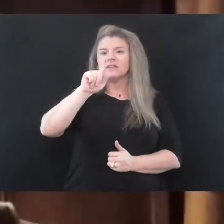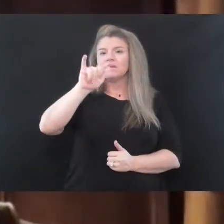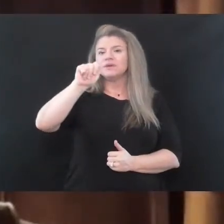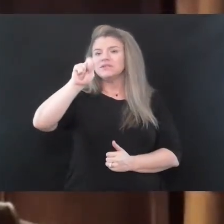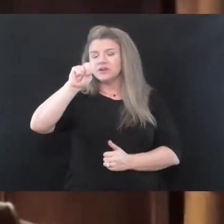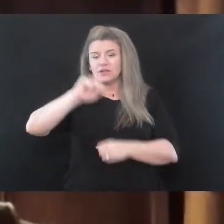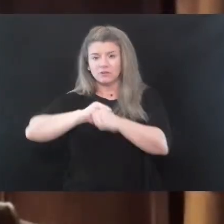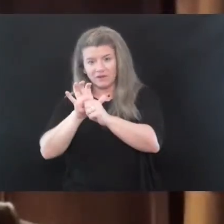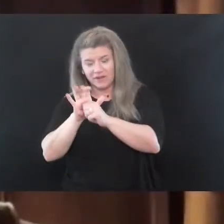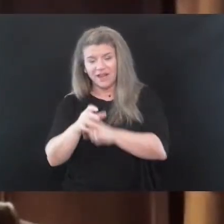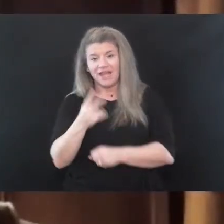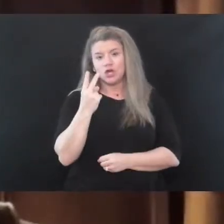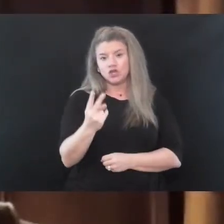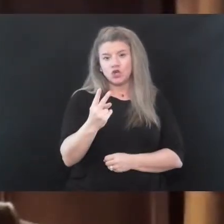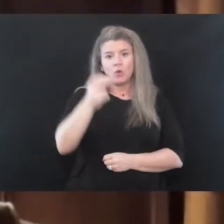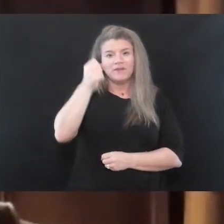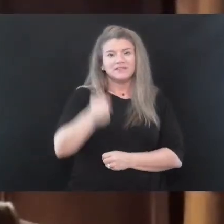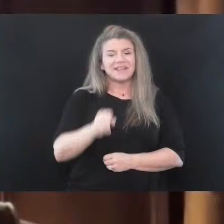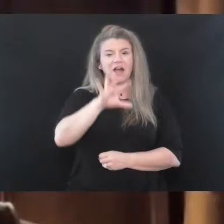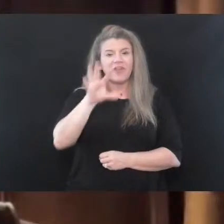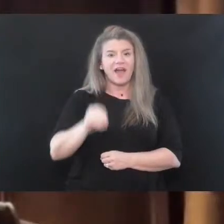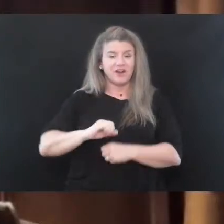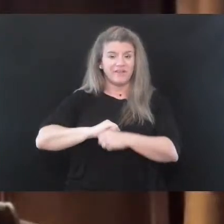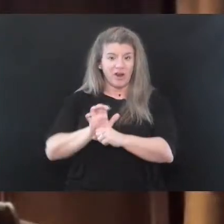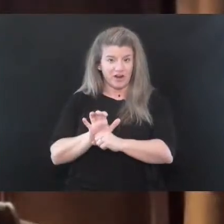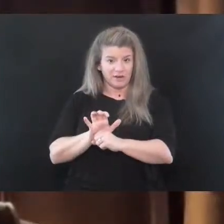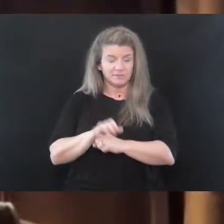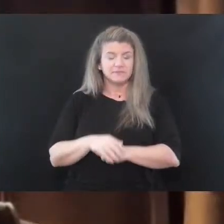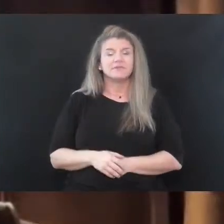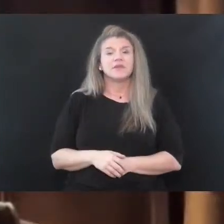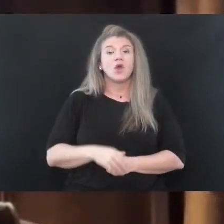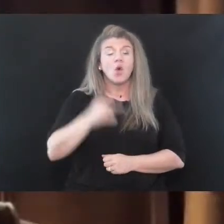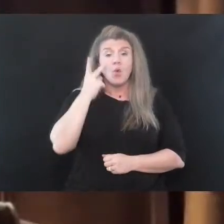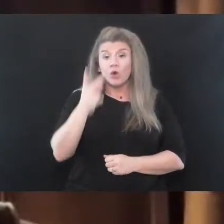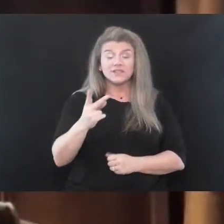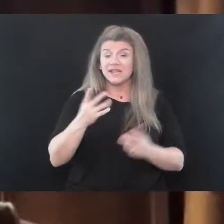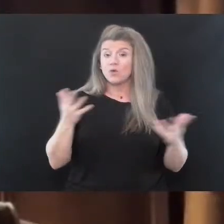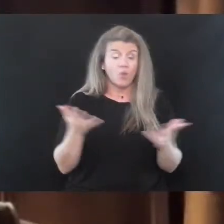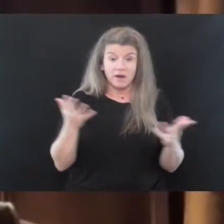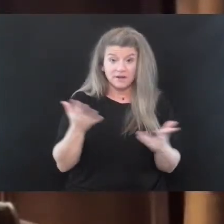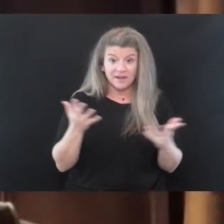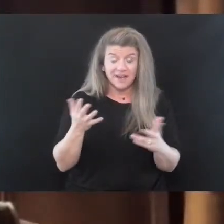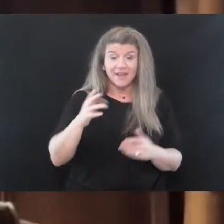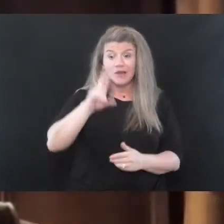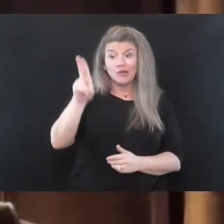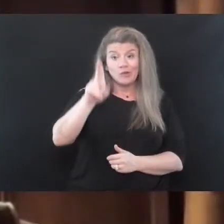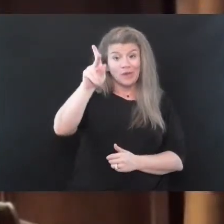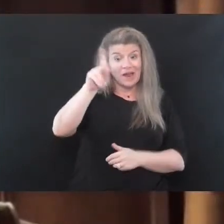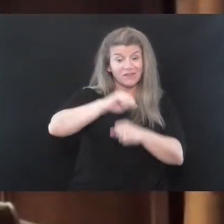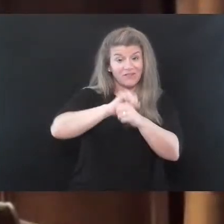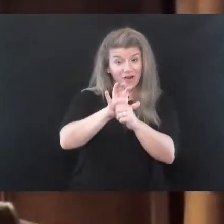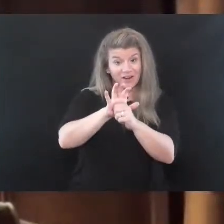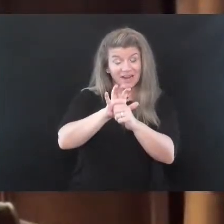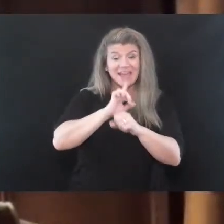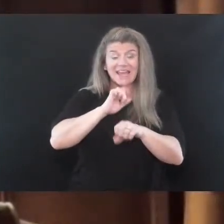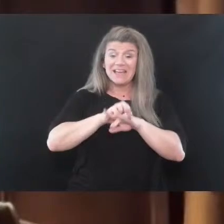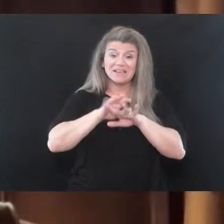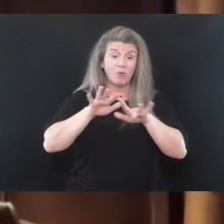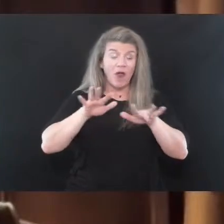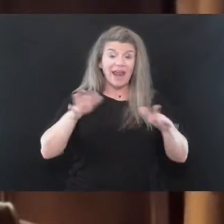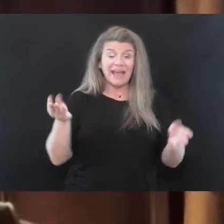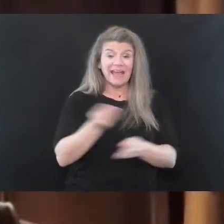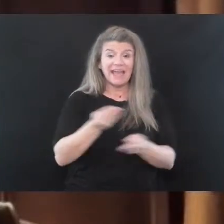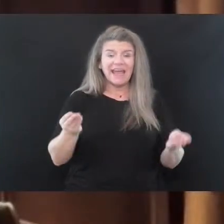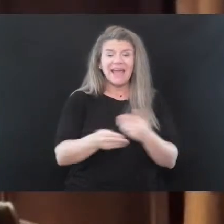and 2 cases of the South Africa variant. And what we're seeing is that the United Kingdom variant is spreading in